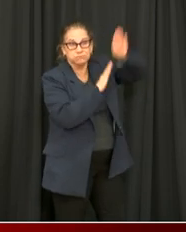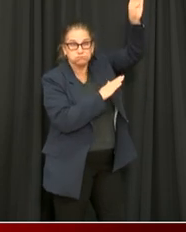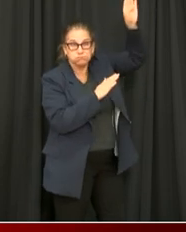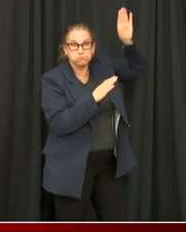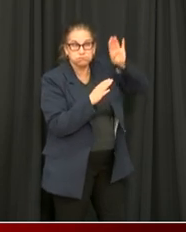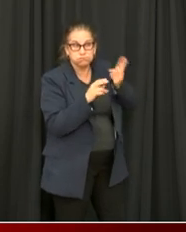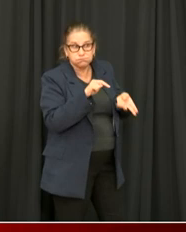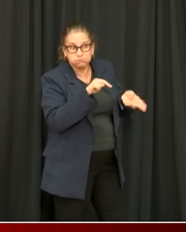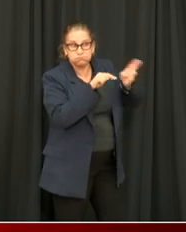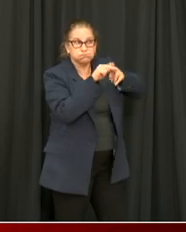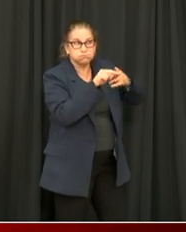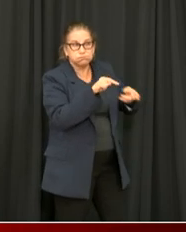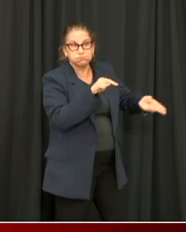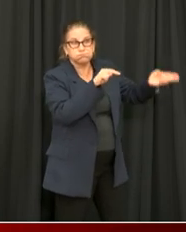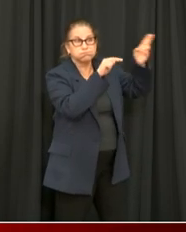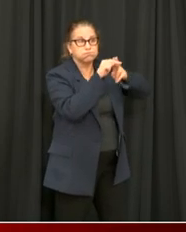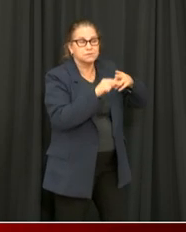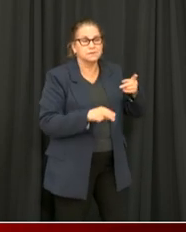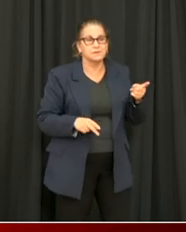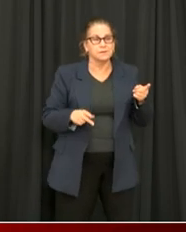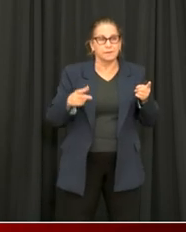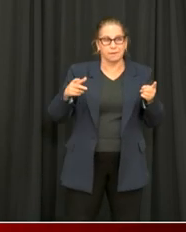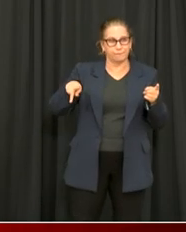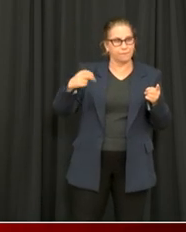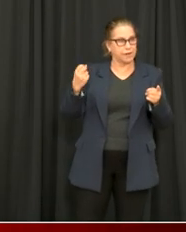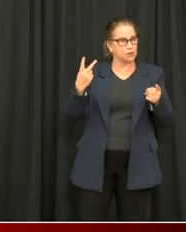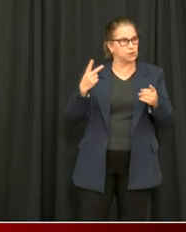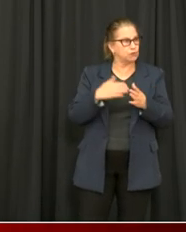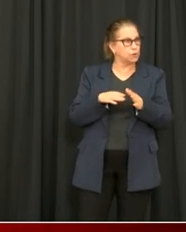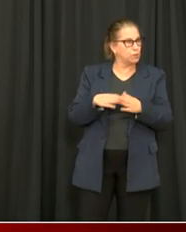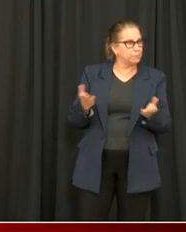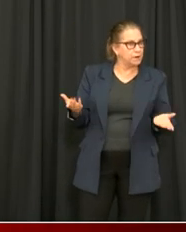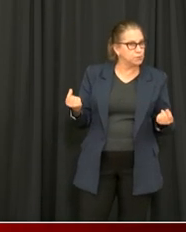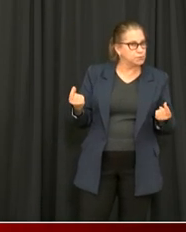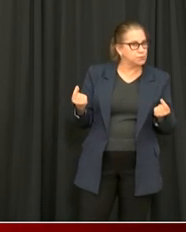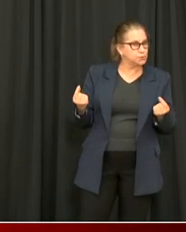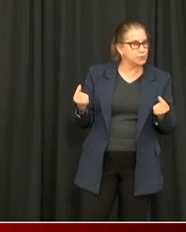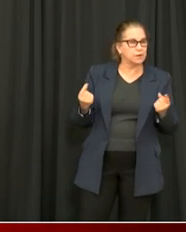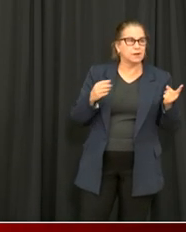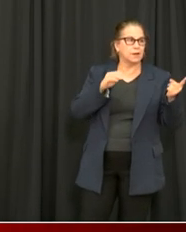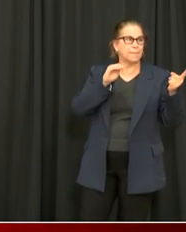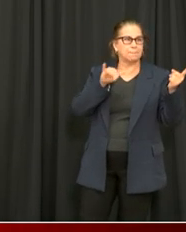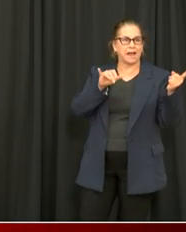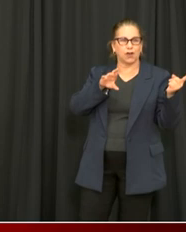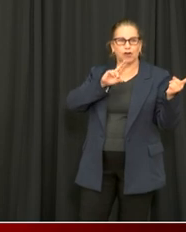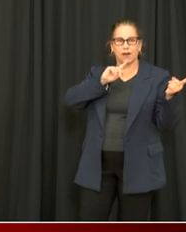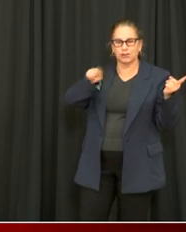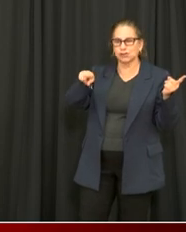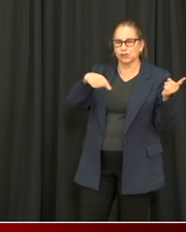We always have the ability to turn up or turn down our reopening.